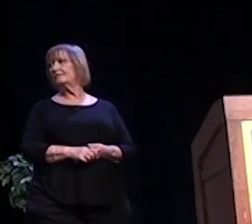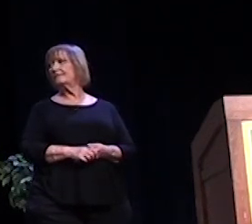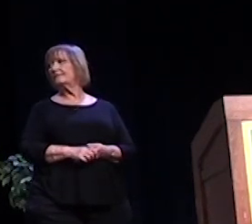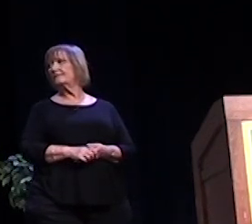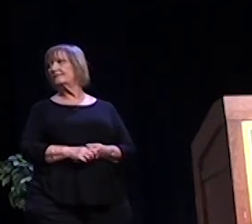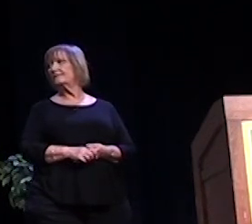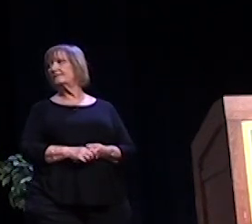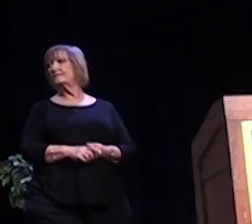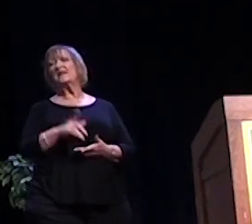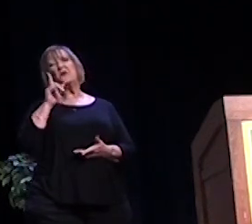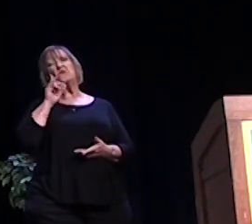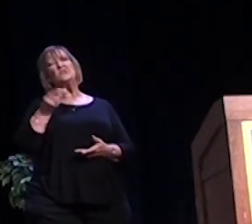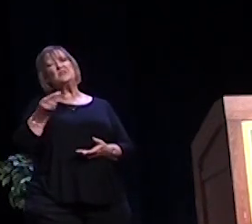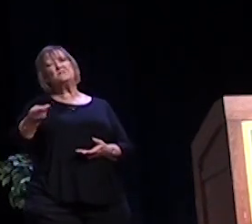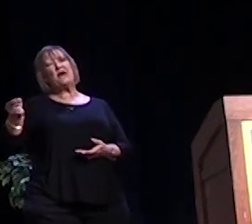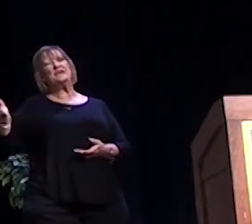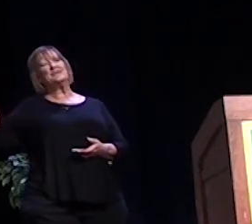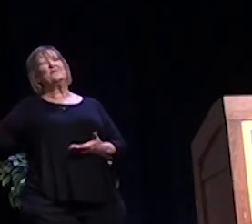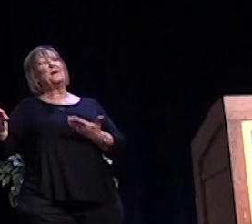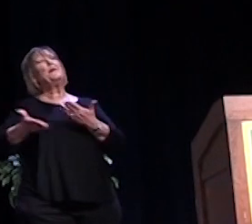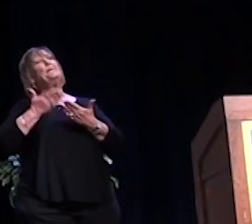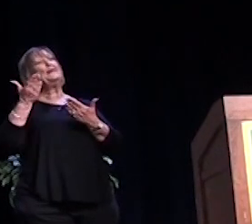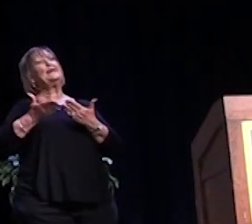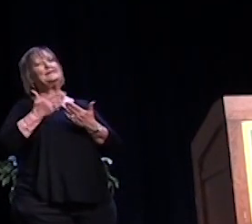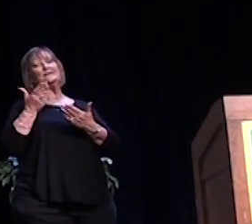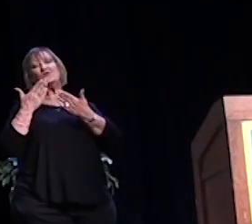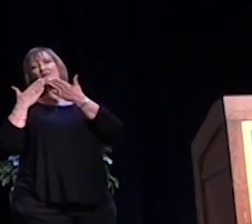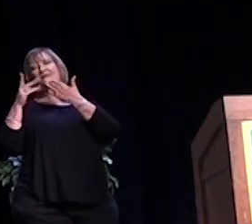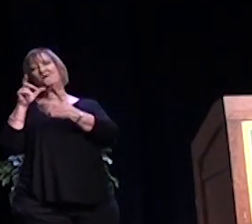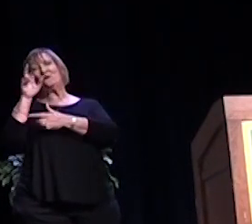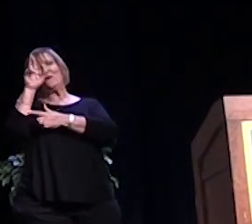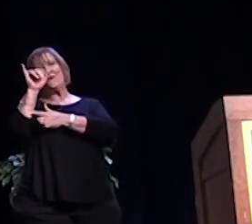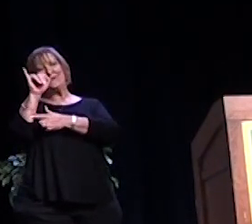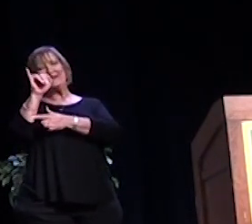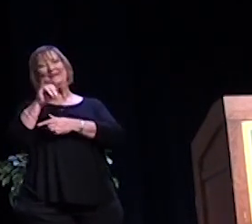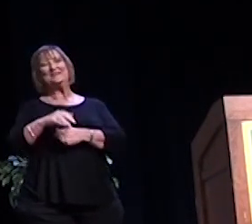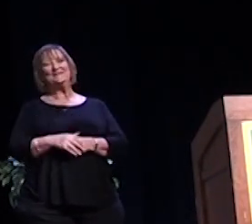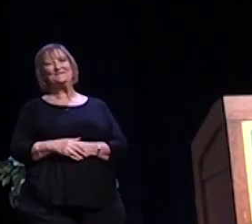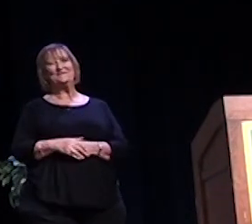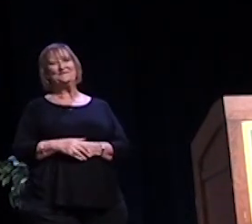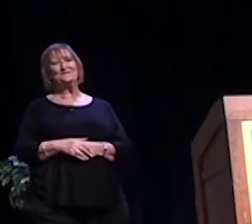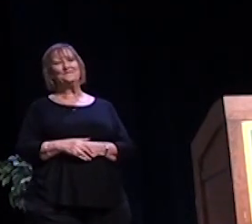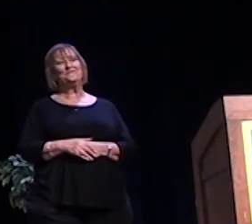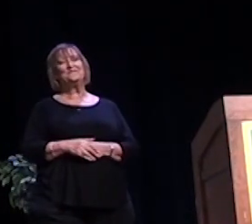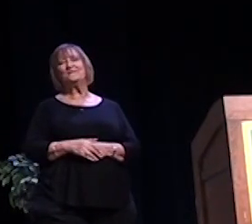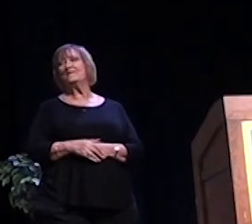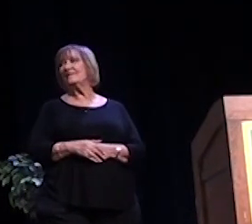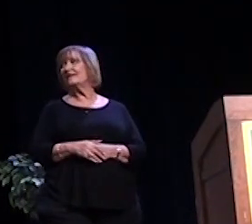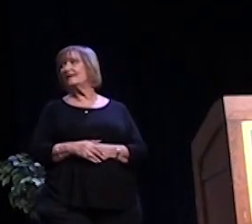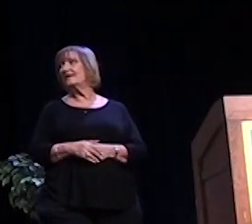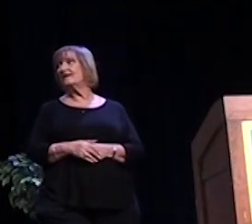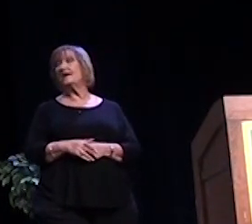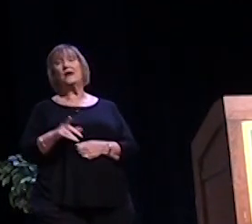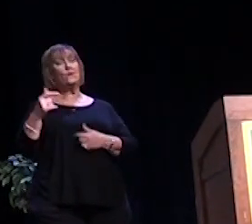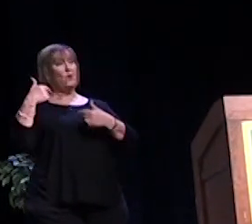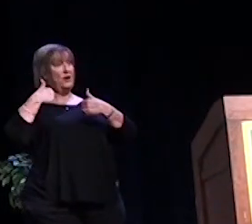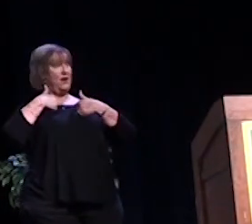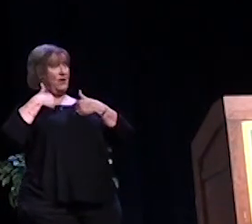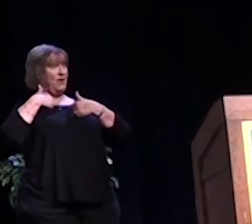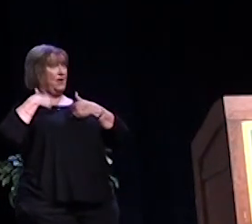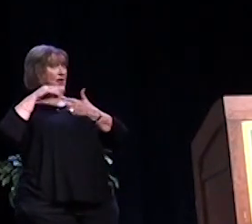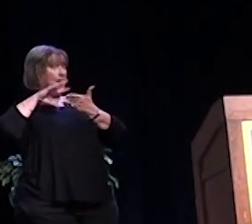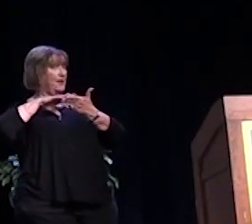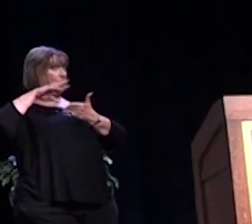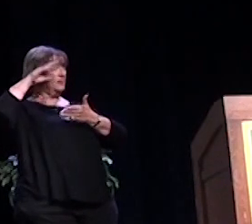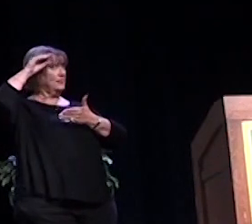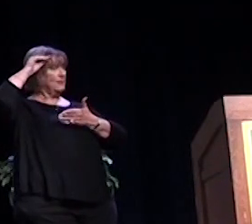I think we'll just pass it around. It'll probably be a little bit easier. Well, thank you very much, Lori. I think, my big takeaway from that is before we were a